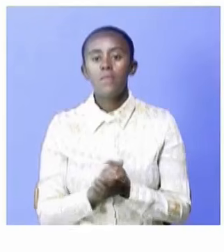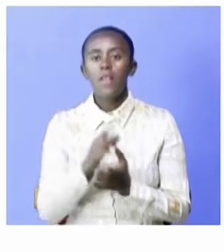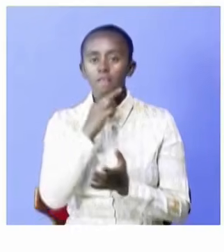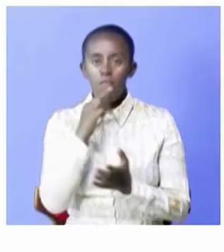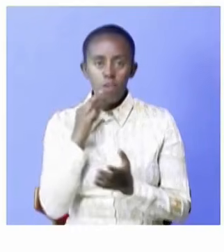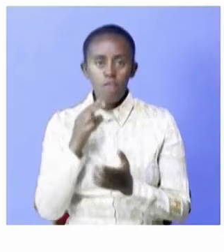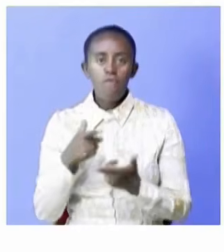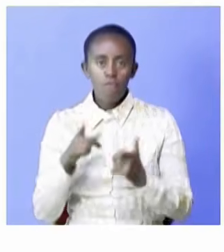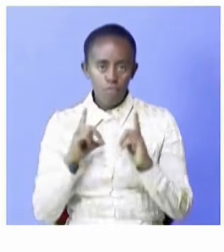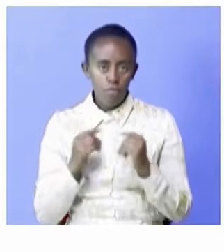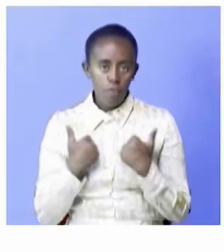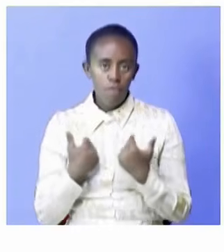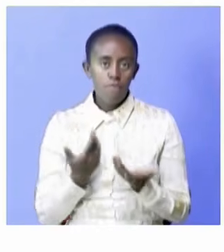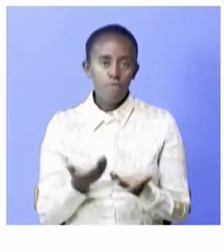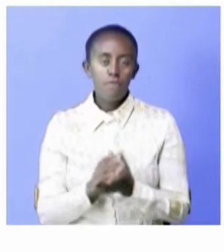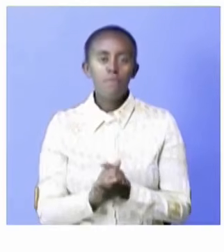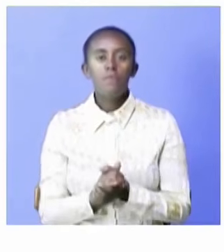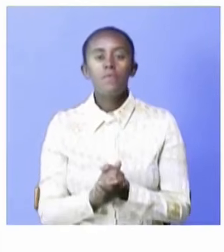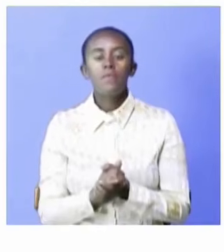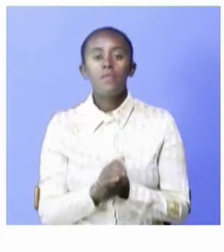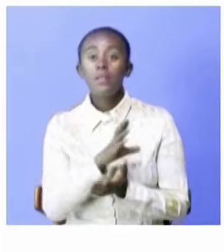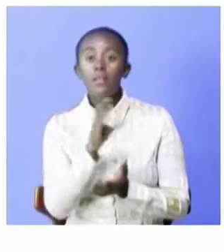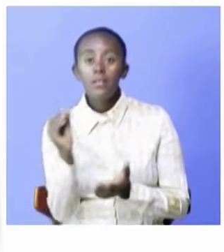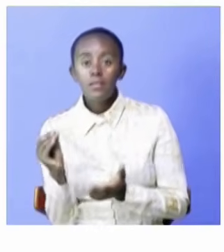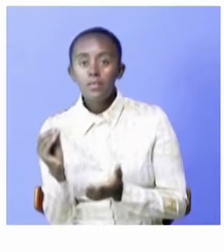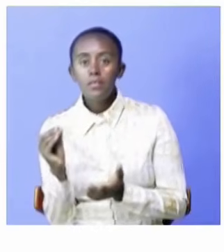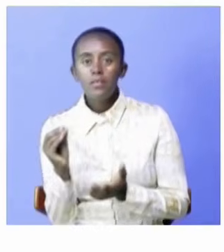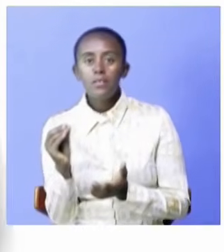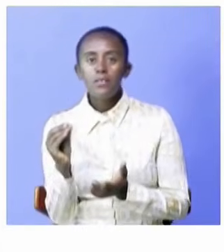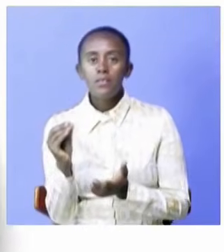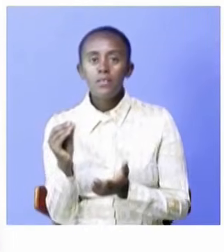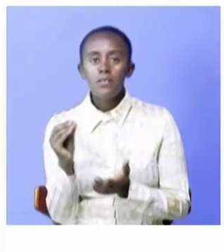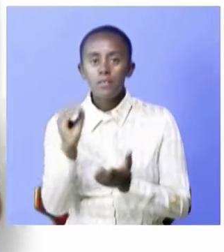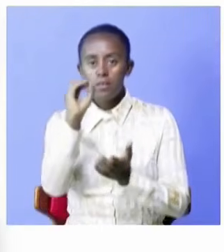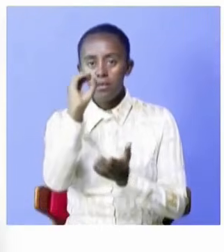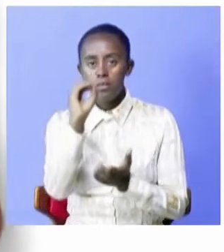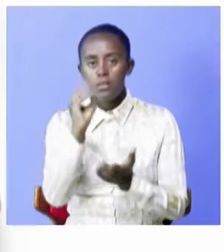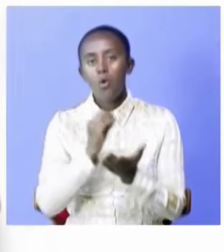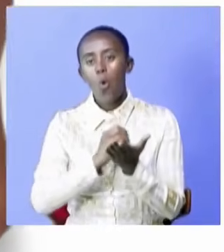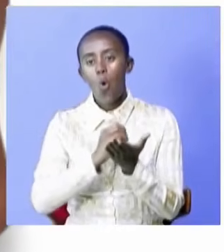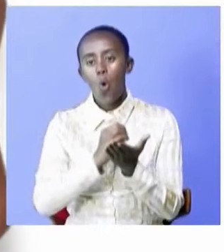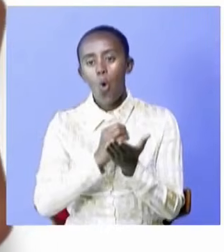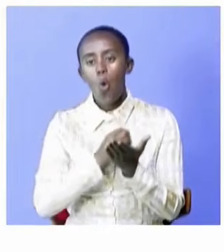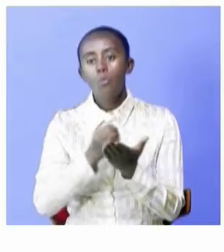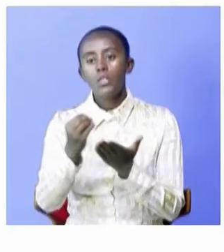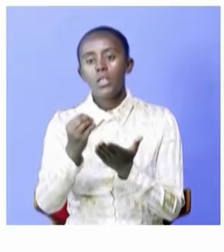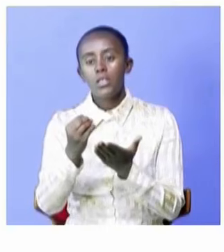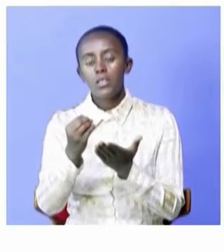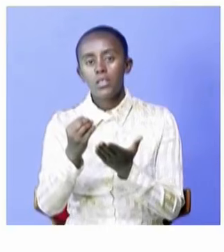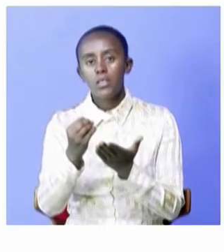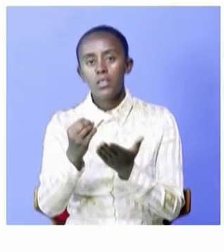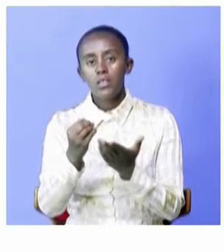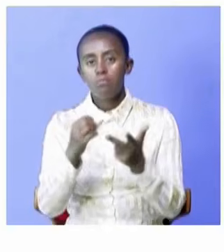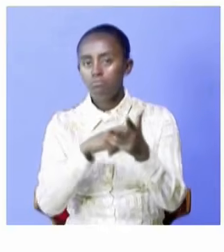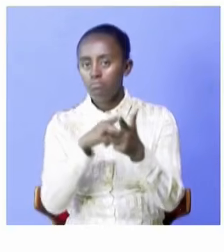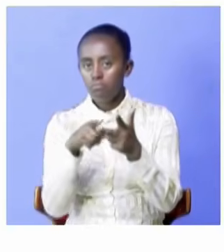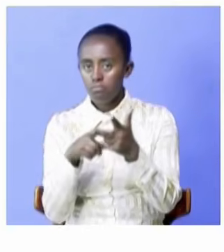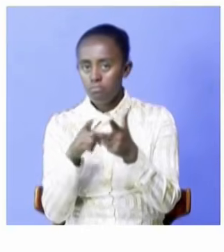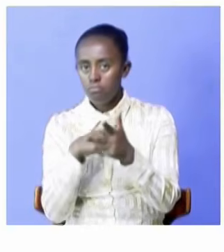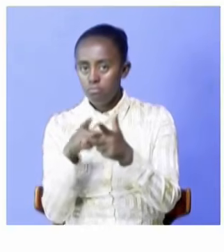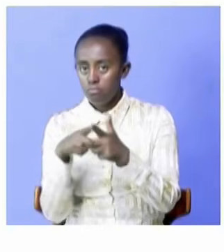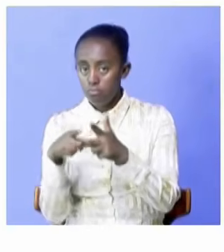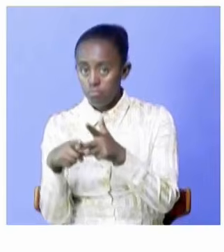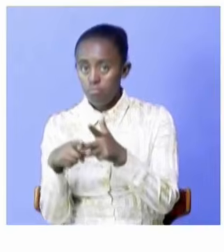verb, and then we have our object. This is the most